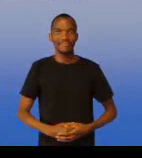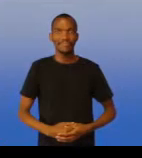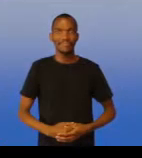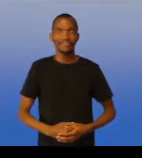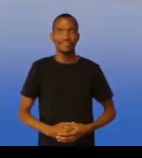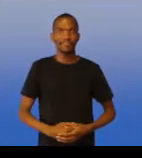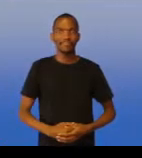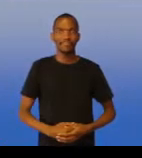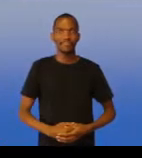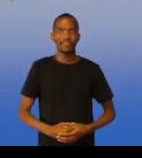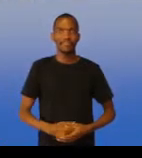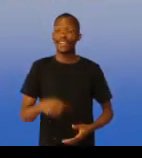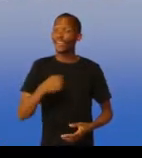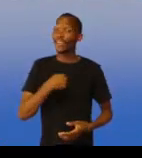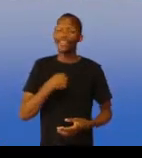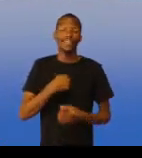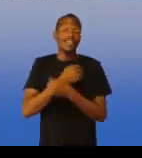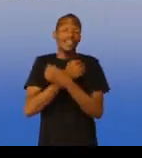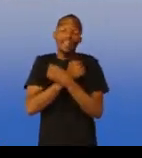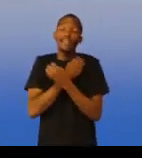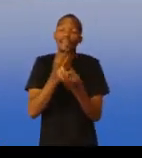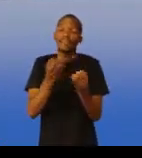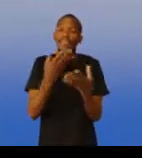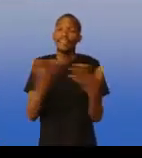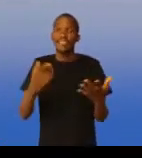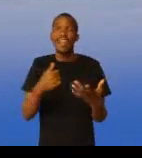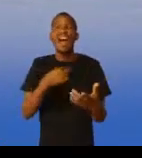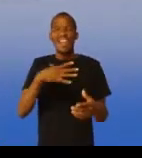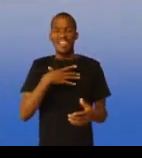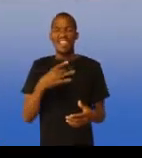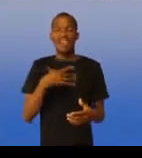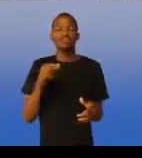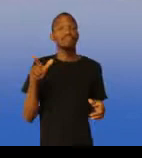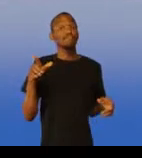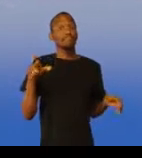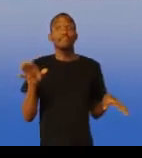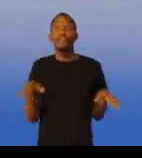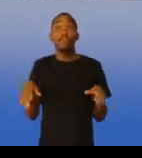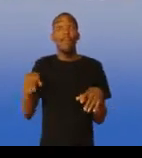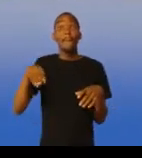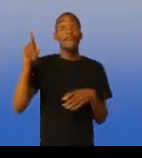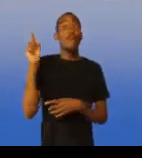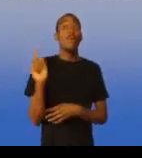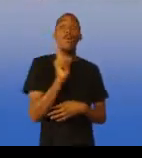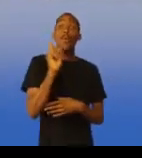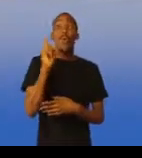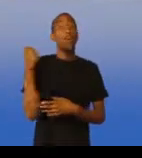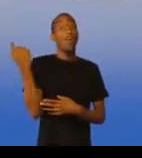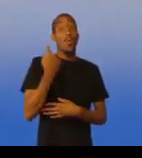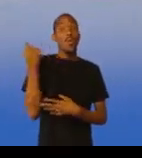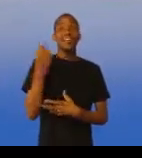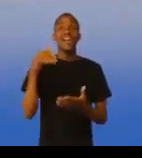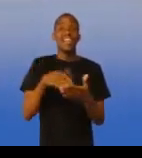Oh my word, I love a lot of things. I love modeling, I love singing, I love dancing, but